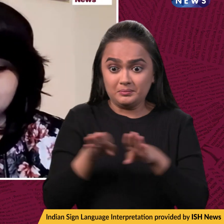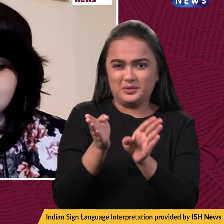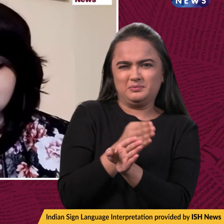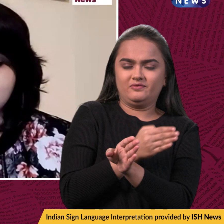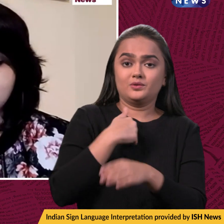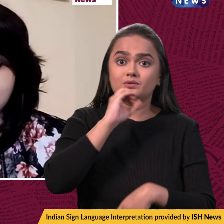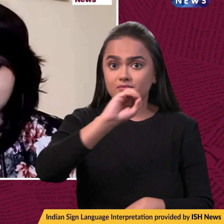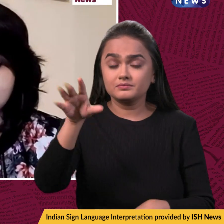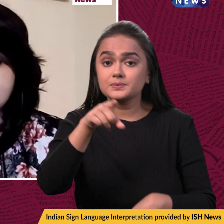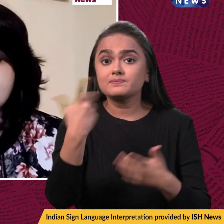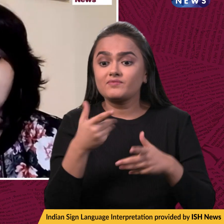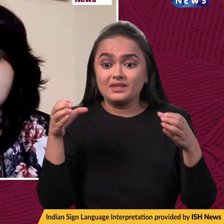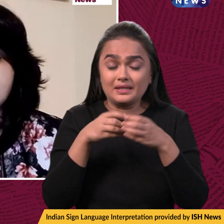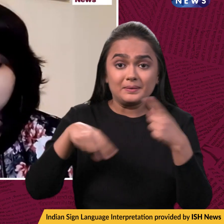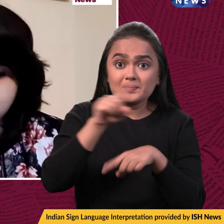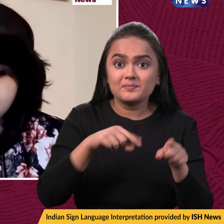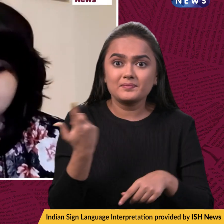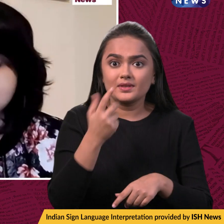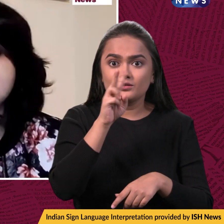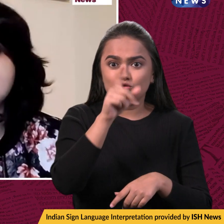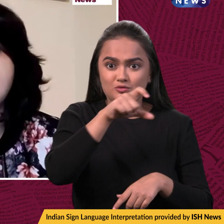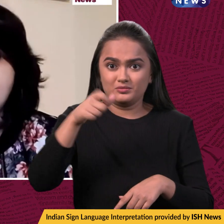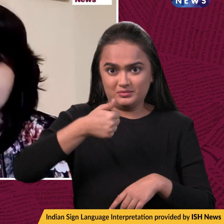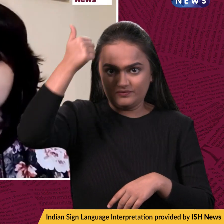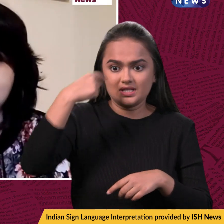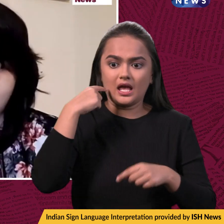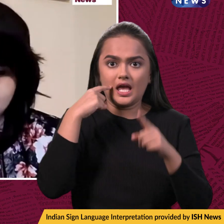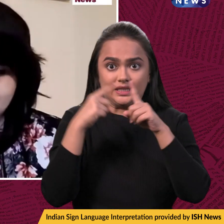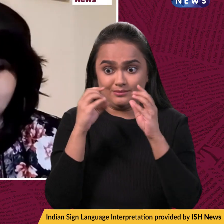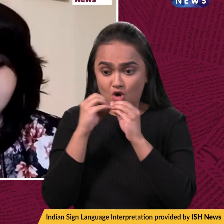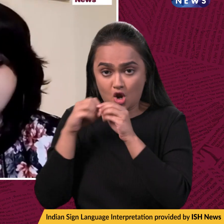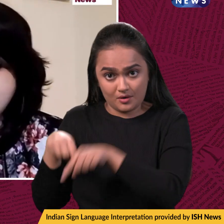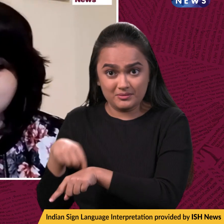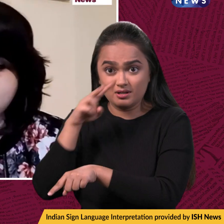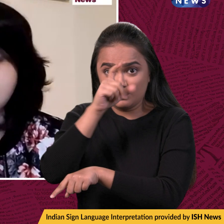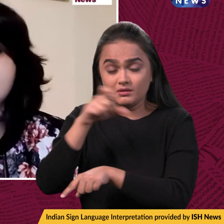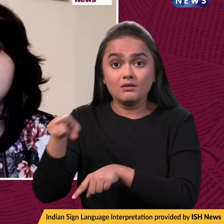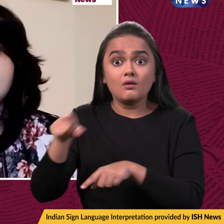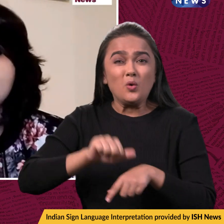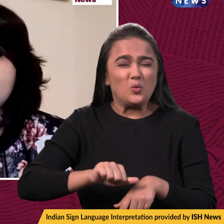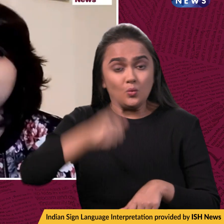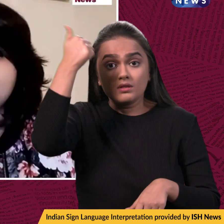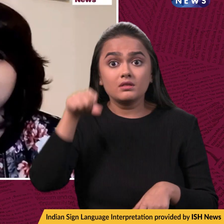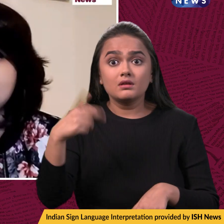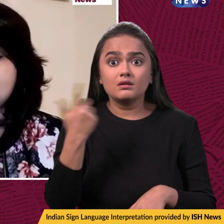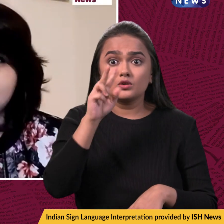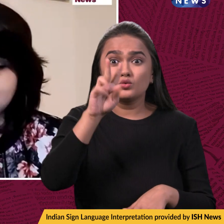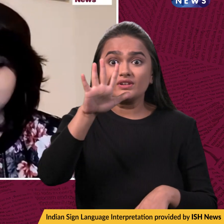this bulletin, a team of 4 students and 2 professors from IIT-Bombay have won